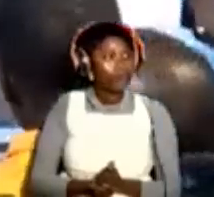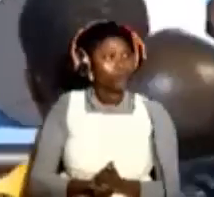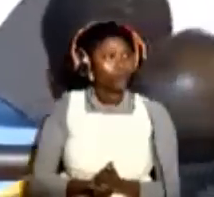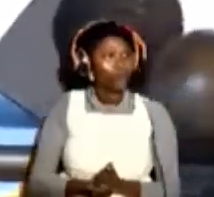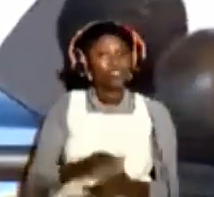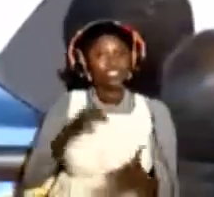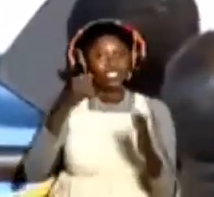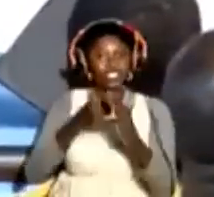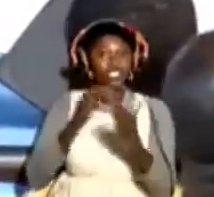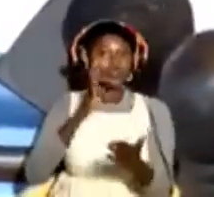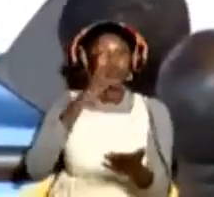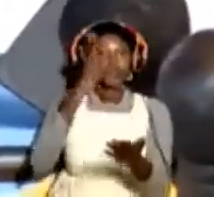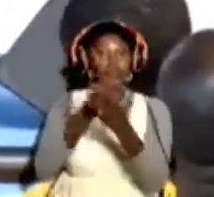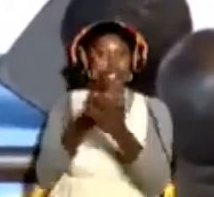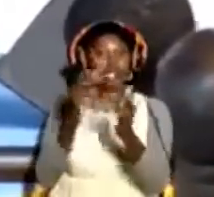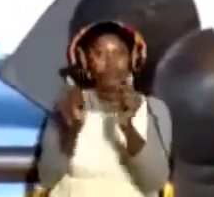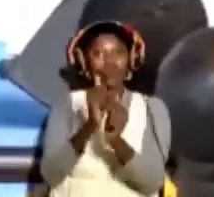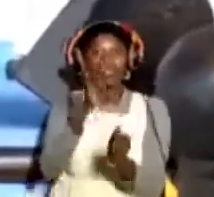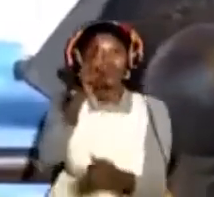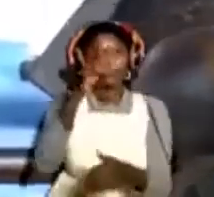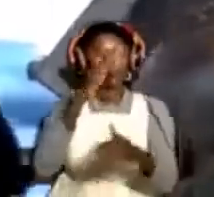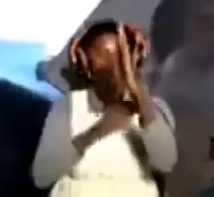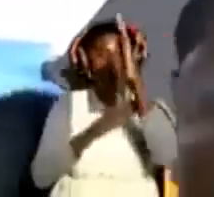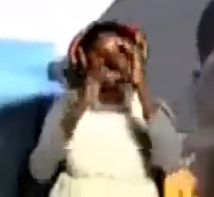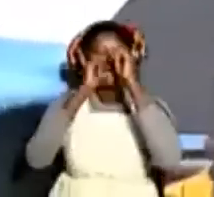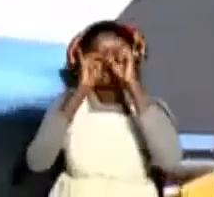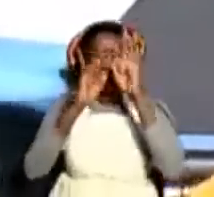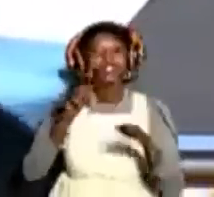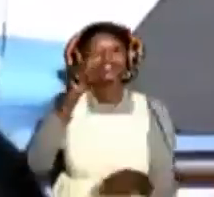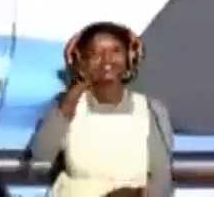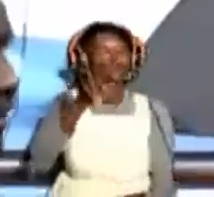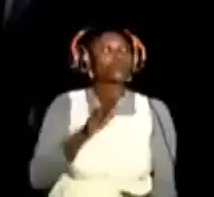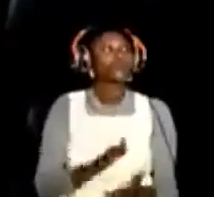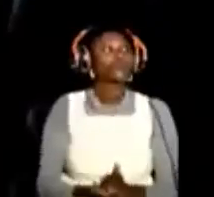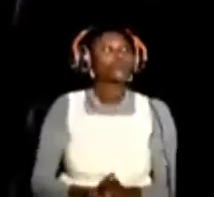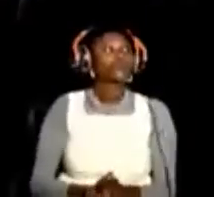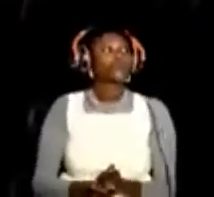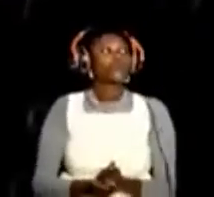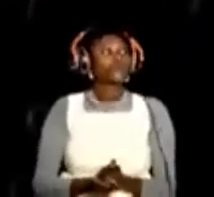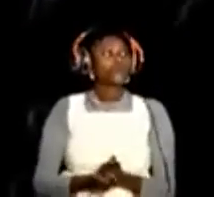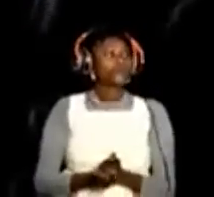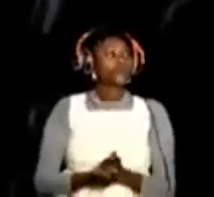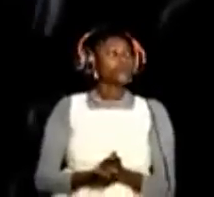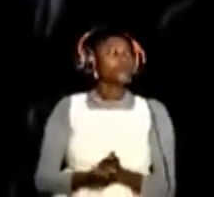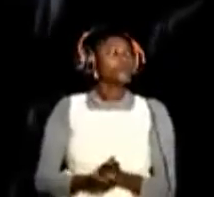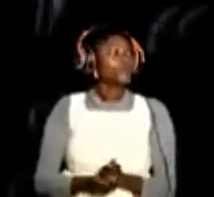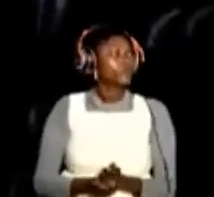And it shall be well with you. God bless you.